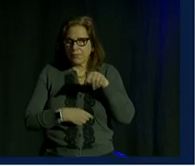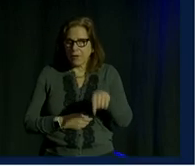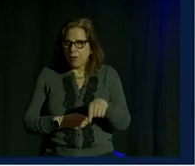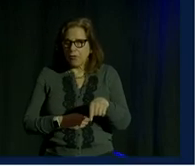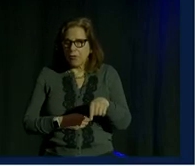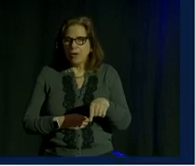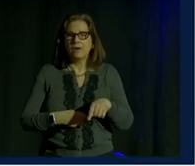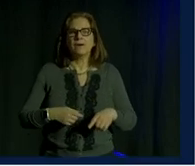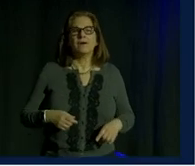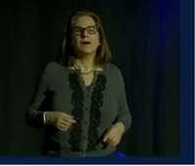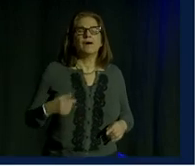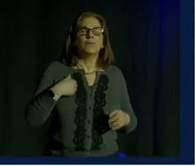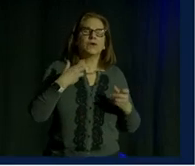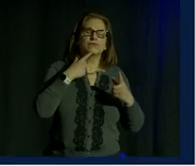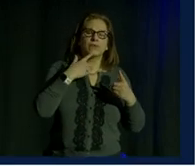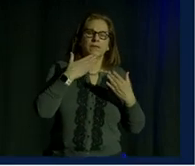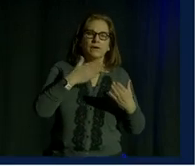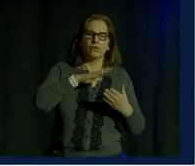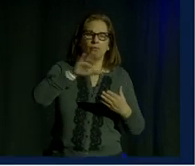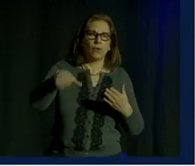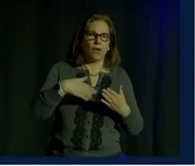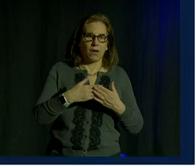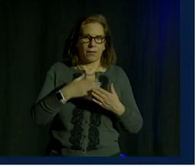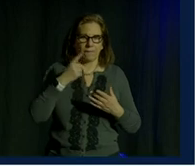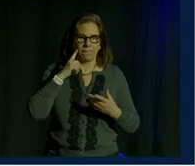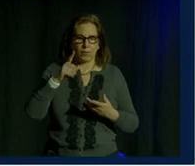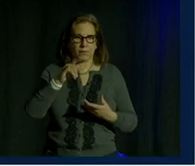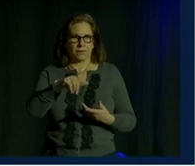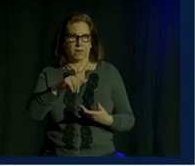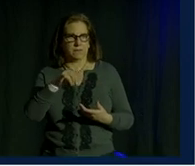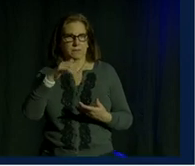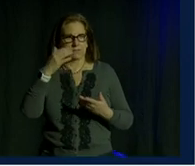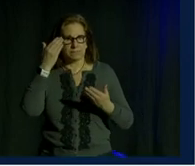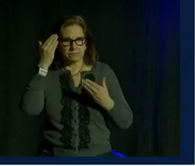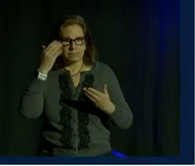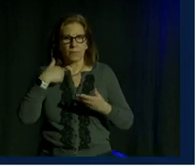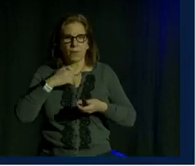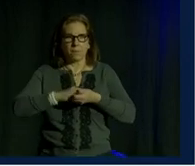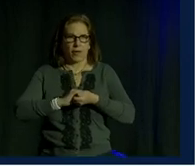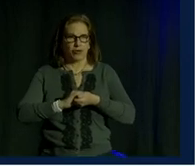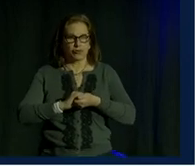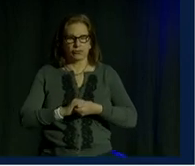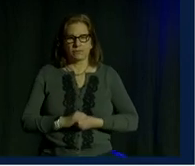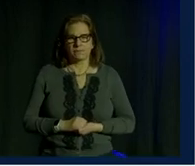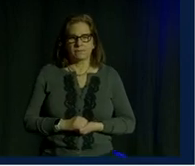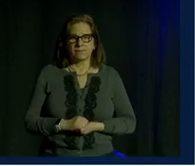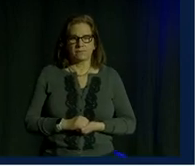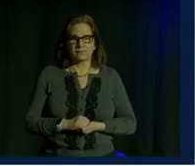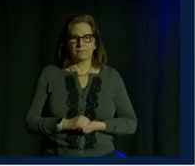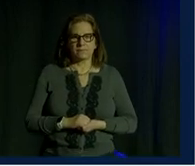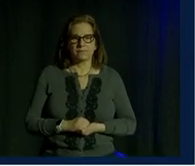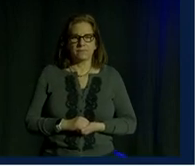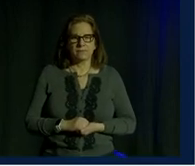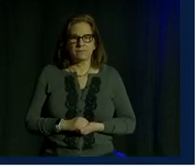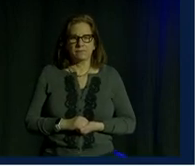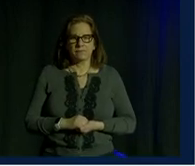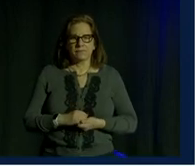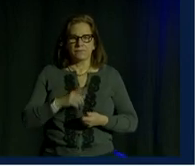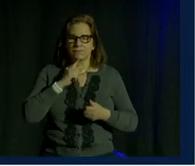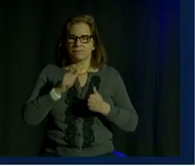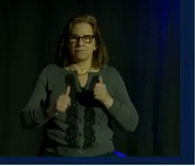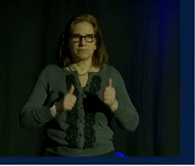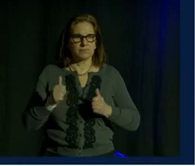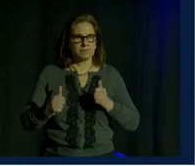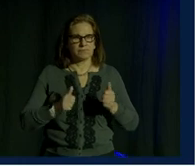to working with many of you and our partner agencies in order to reach these ambitious goals and reach the mayor's goals